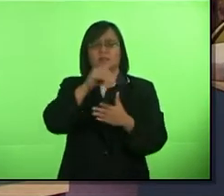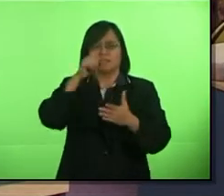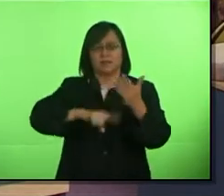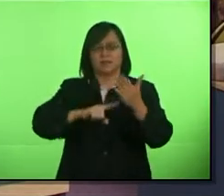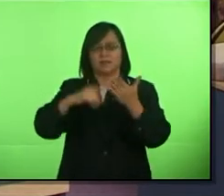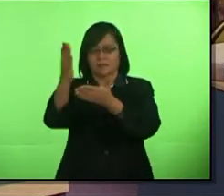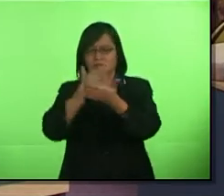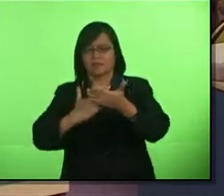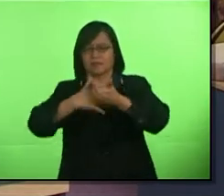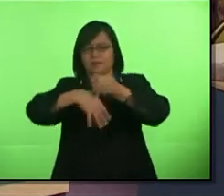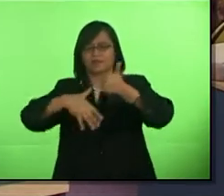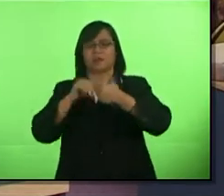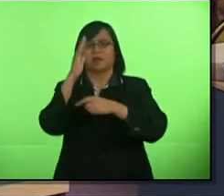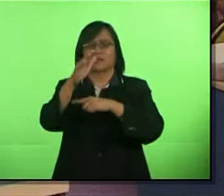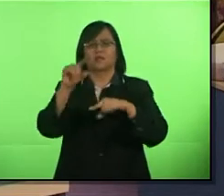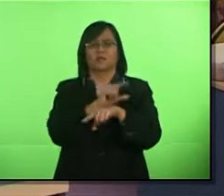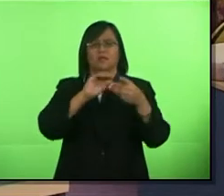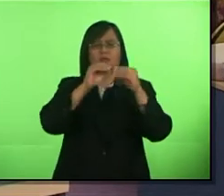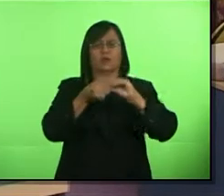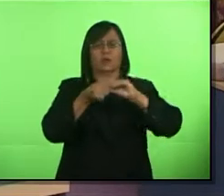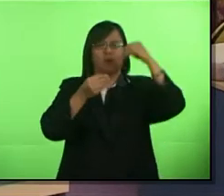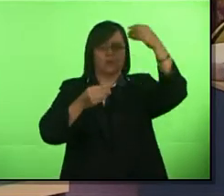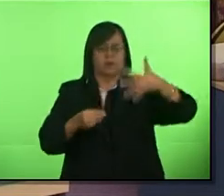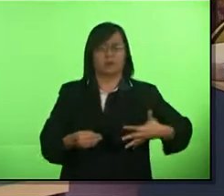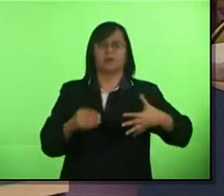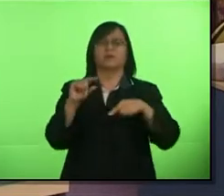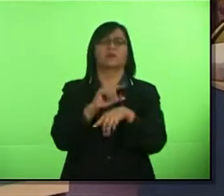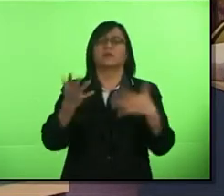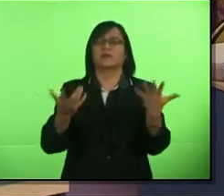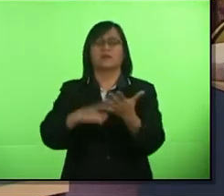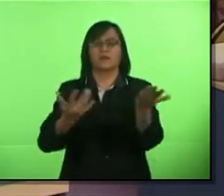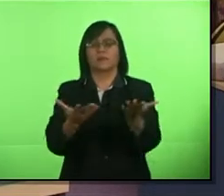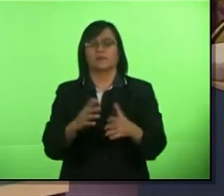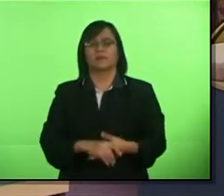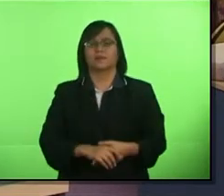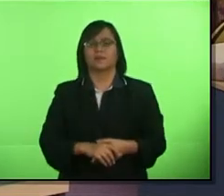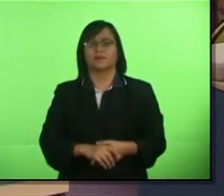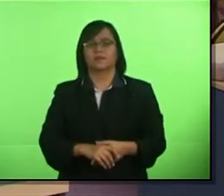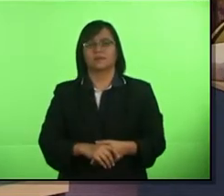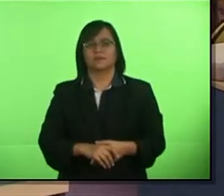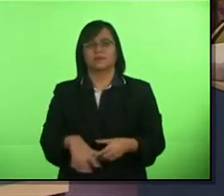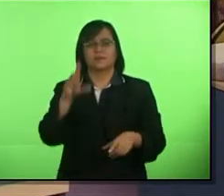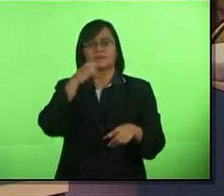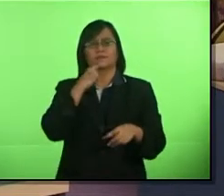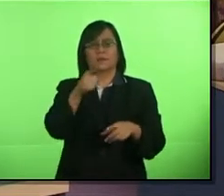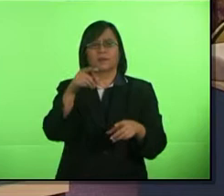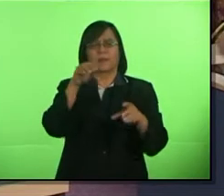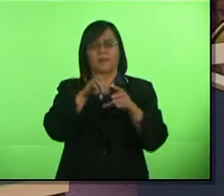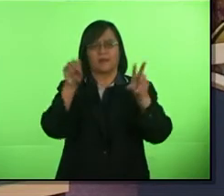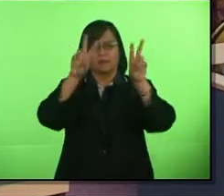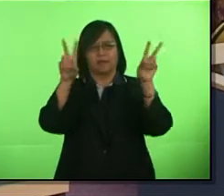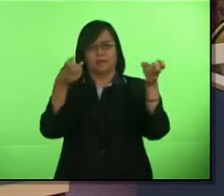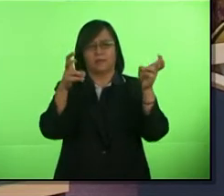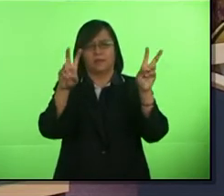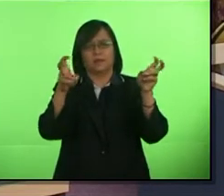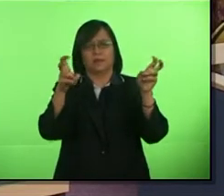the numbering system you would use? Key number one will say, if in the topic or the paragraph you have read,